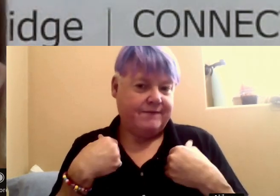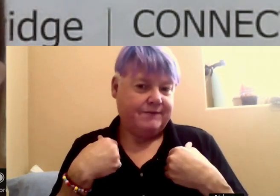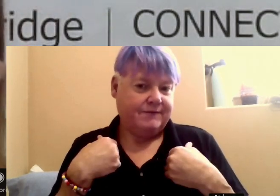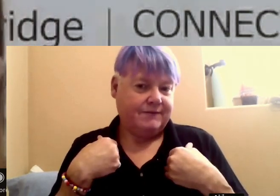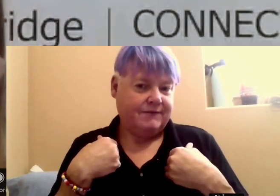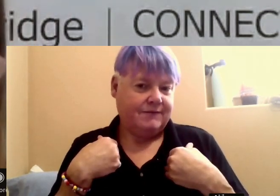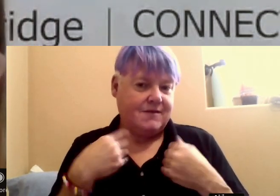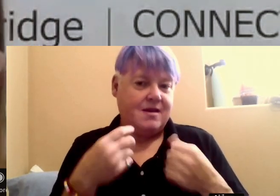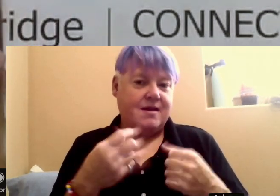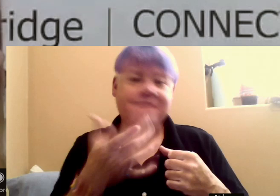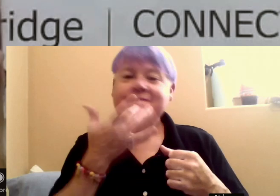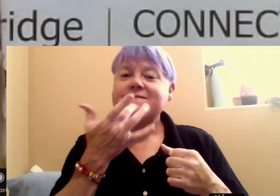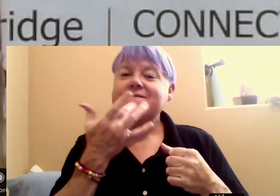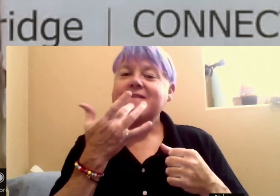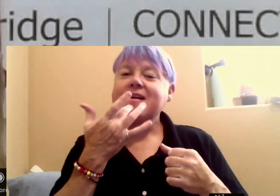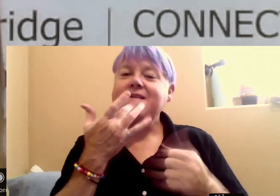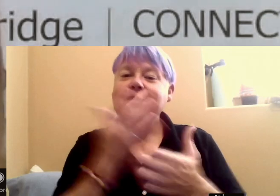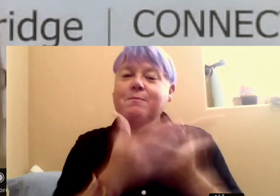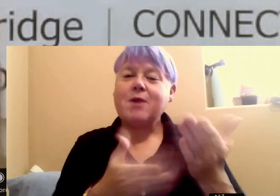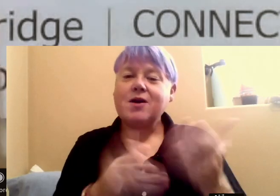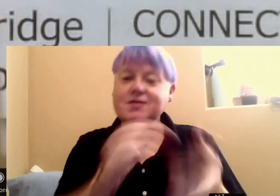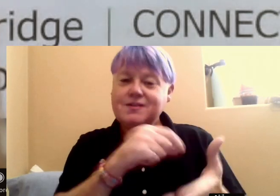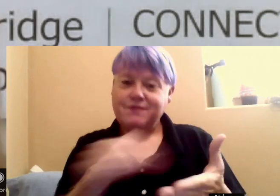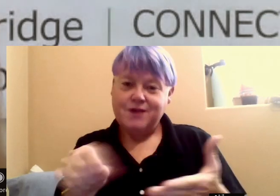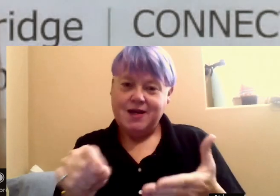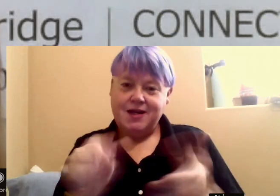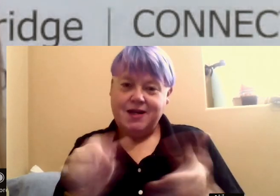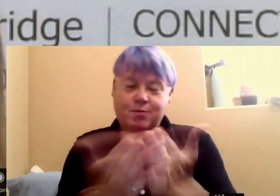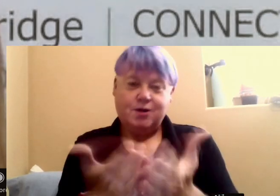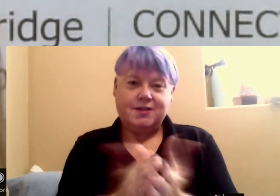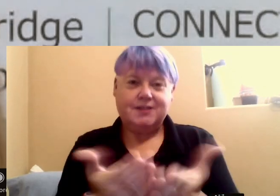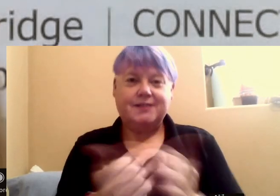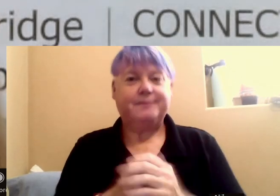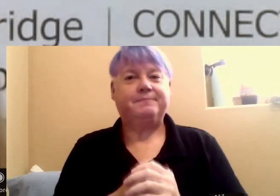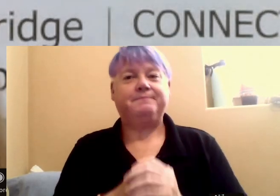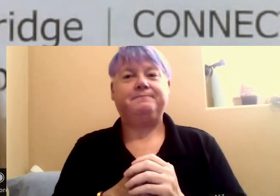favorite part about writing your books.